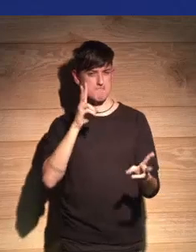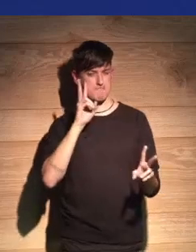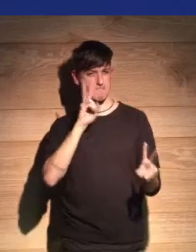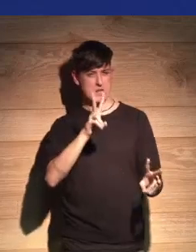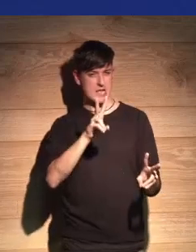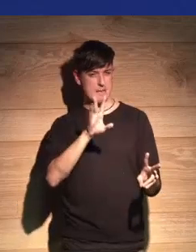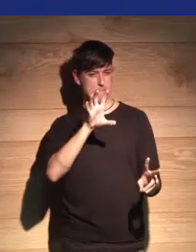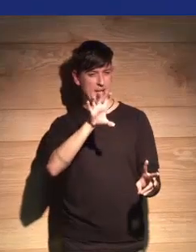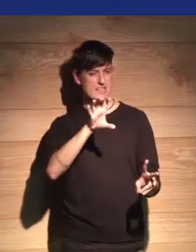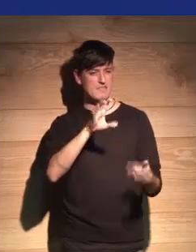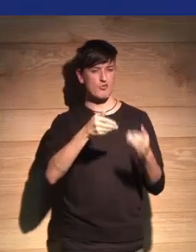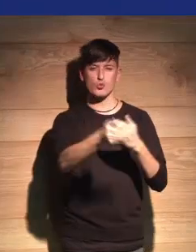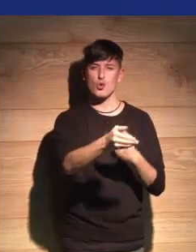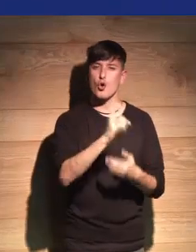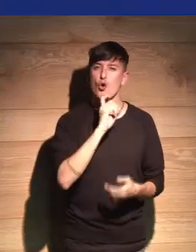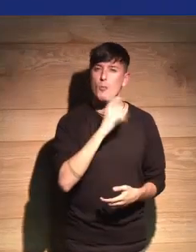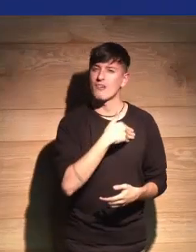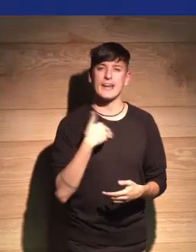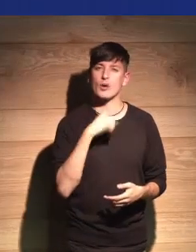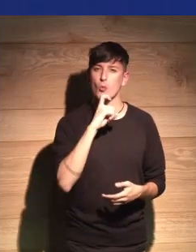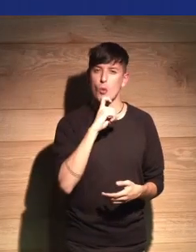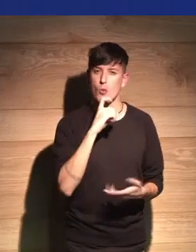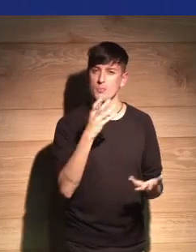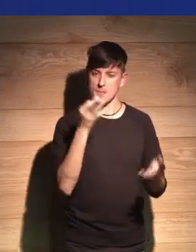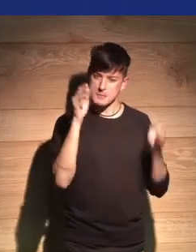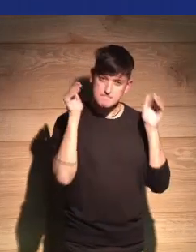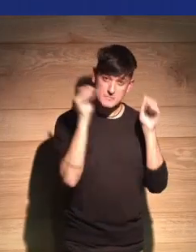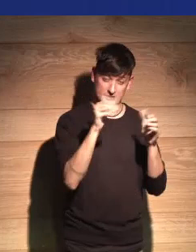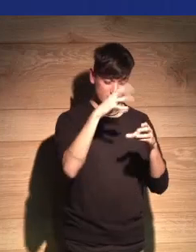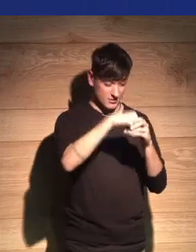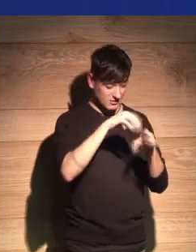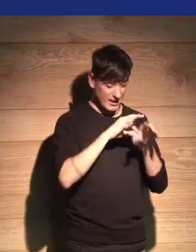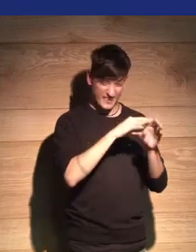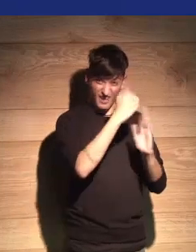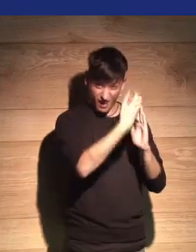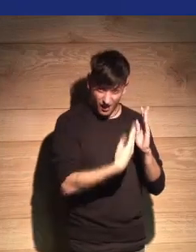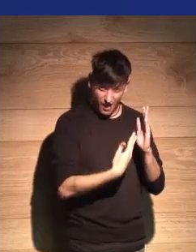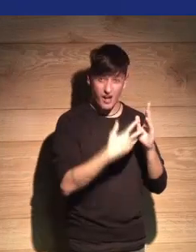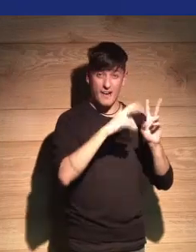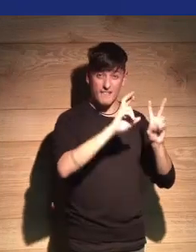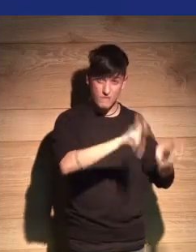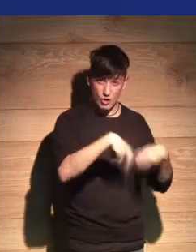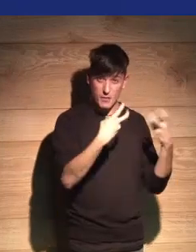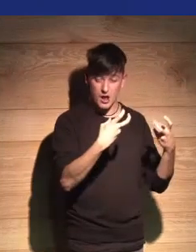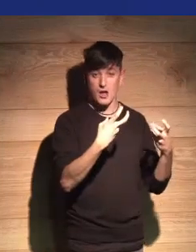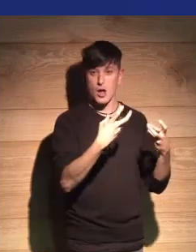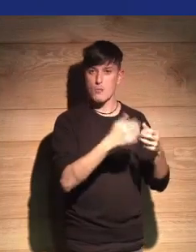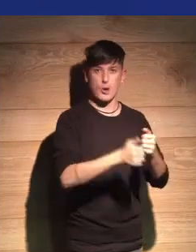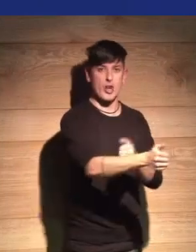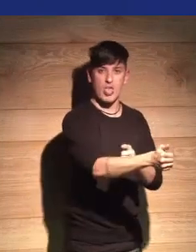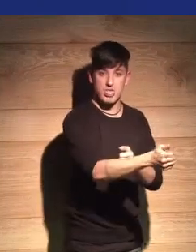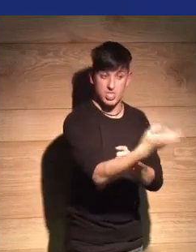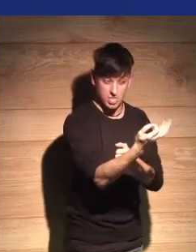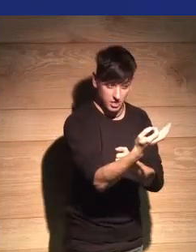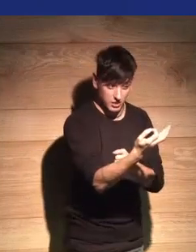a vision of how we want our country to be like in the future. And in this agenda of reforms, we need